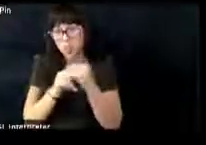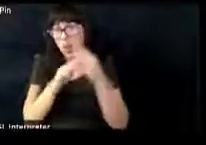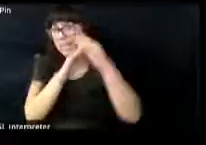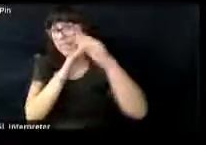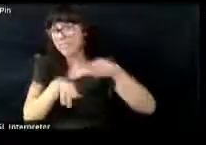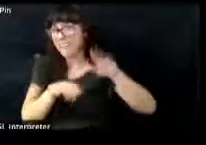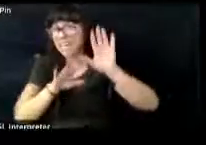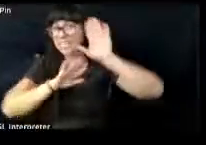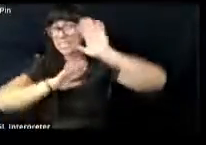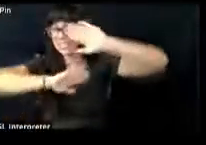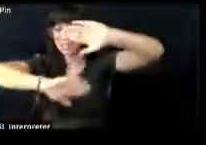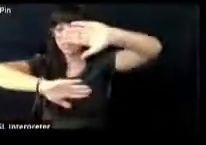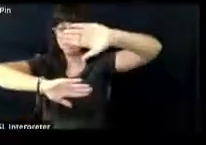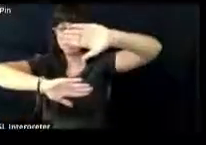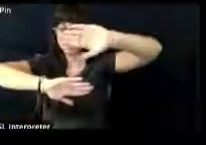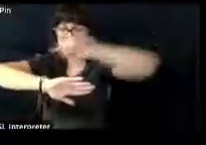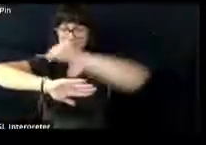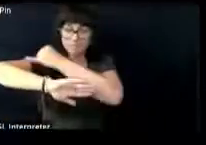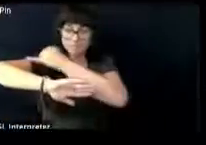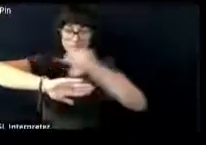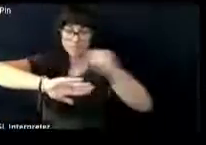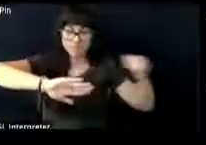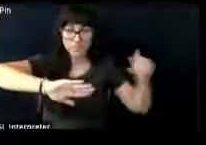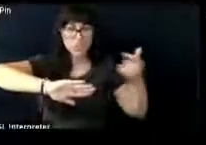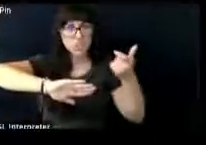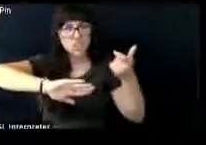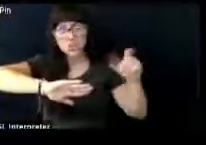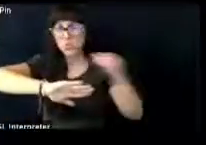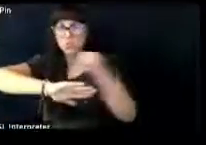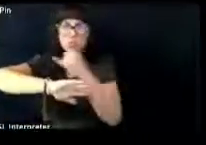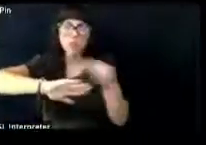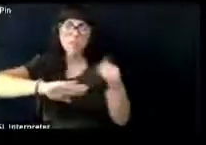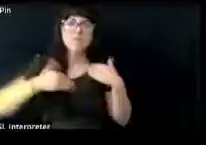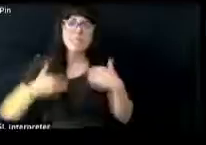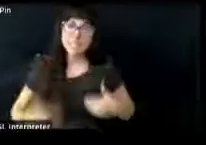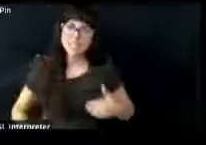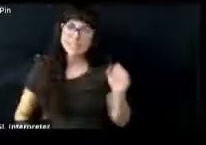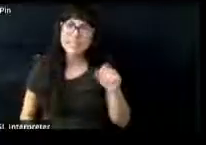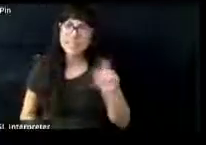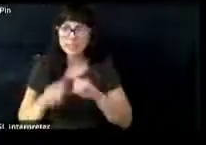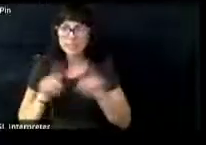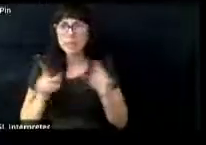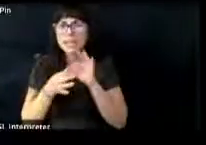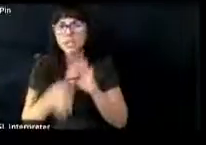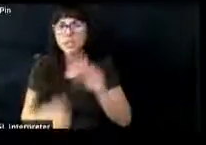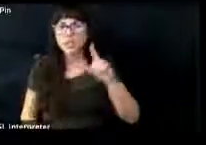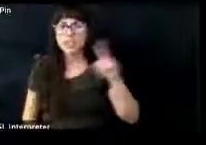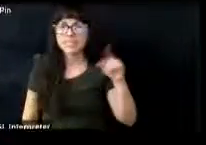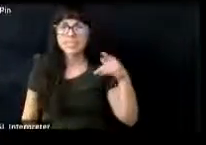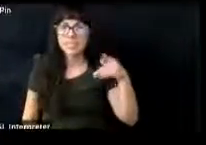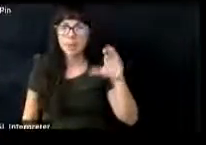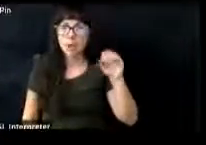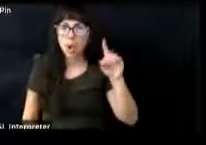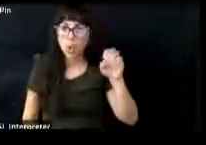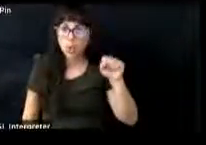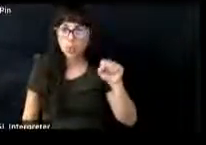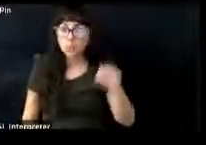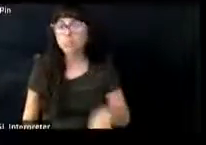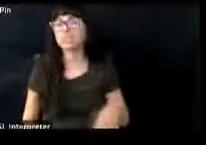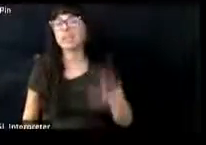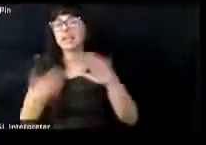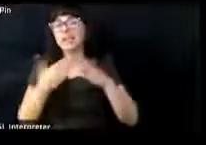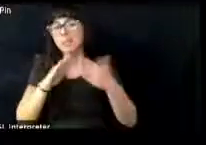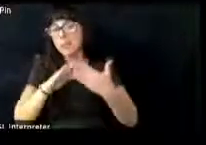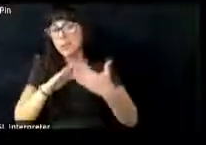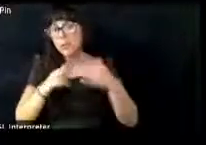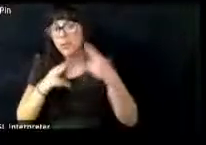a significant boundary line, both physically, but also in terms of zip codes, in terms of the community names, et